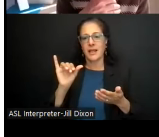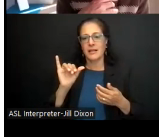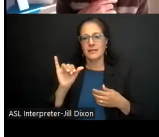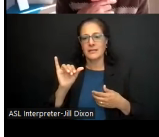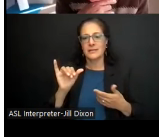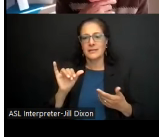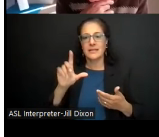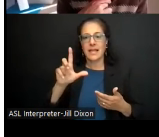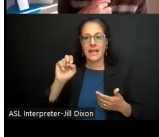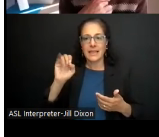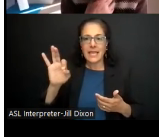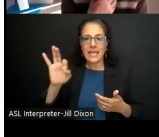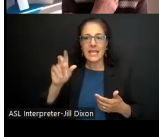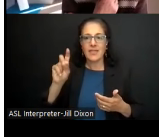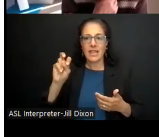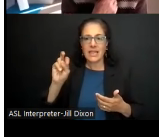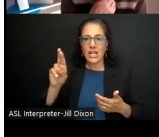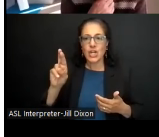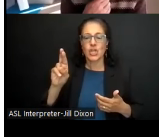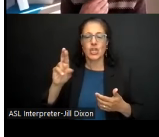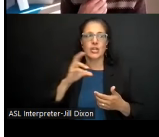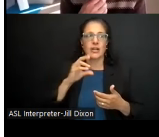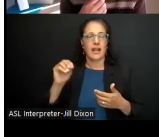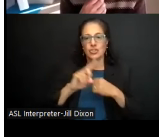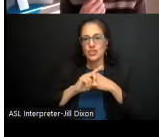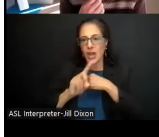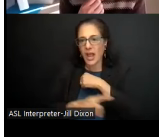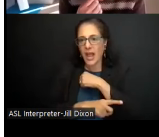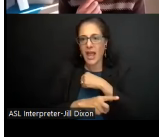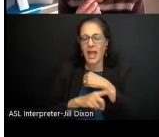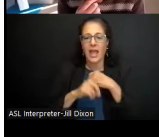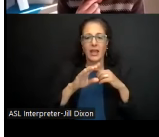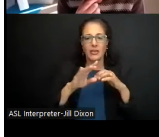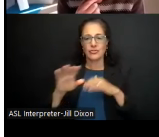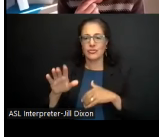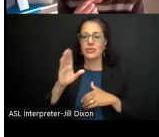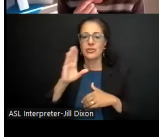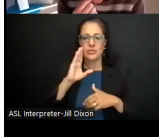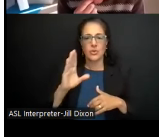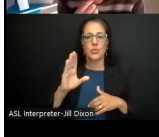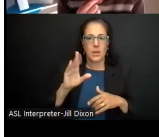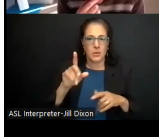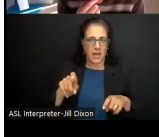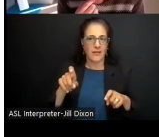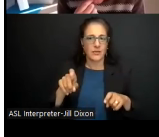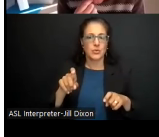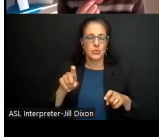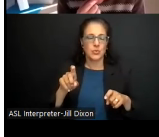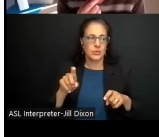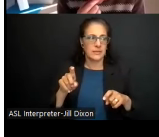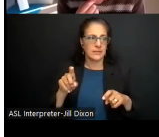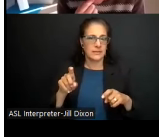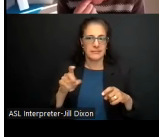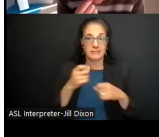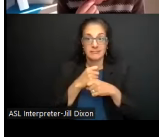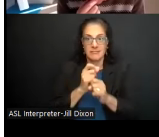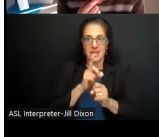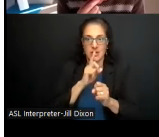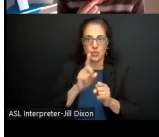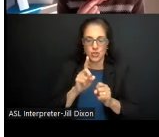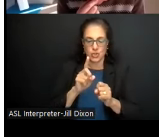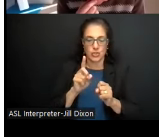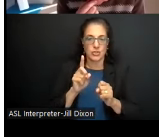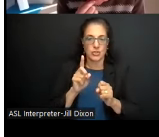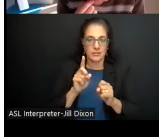leaf litter and trash, and so we'll definitely have to make sure to keep